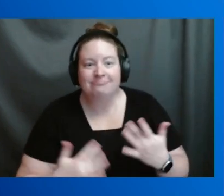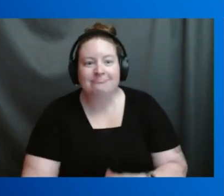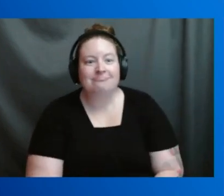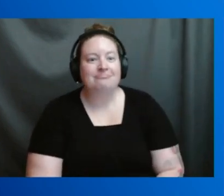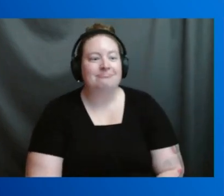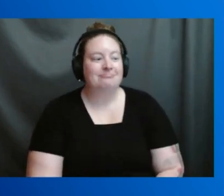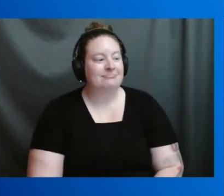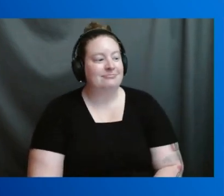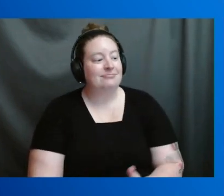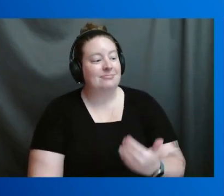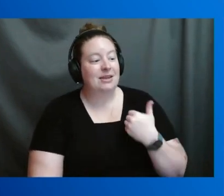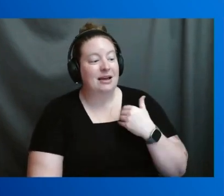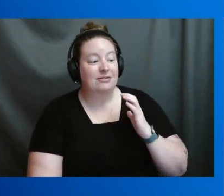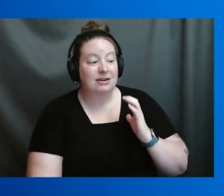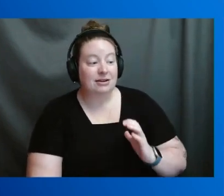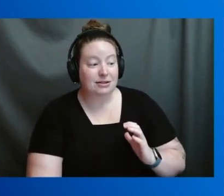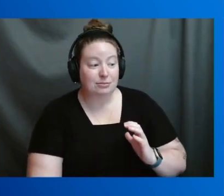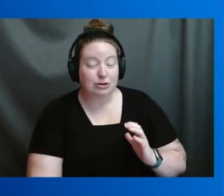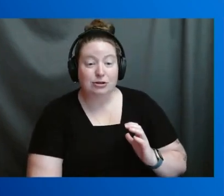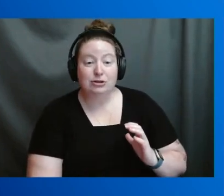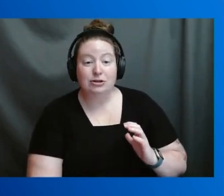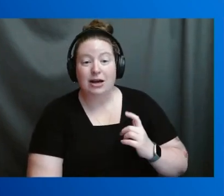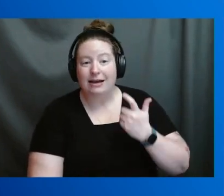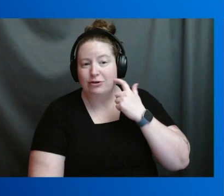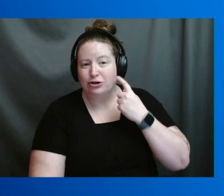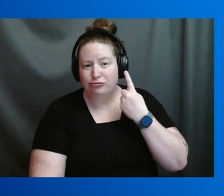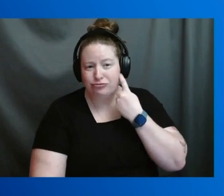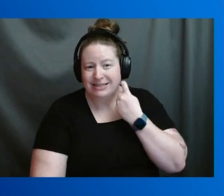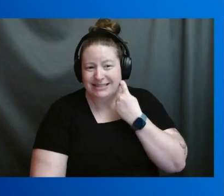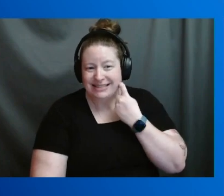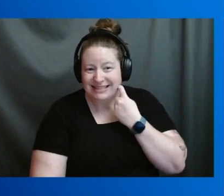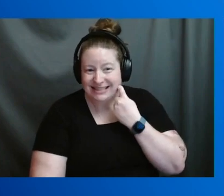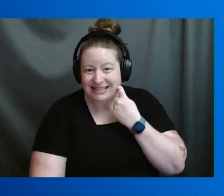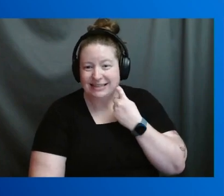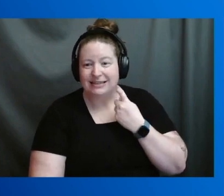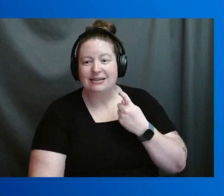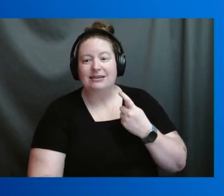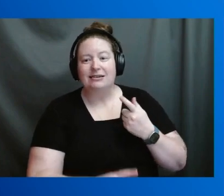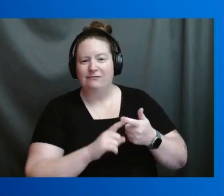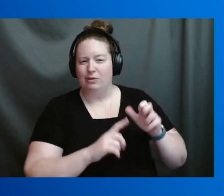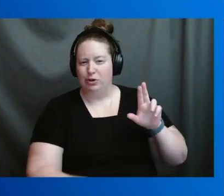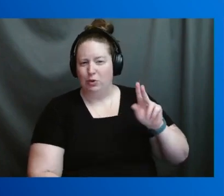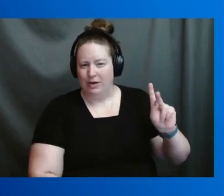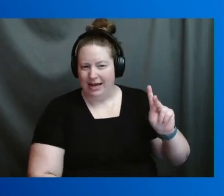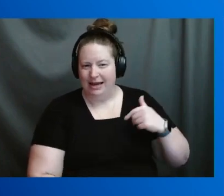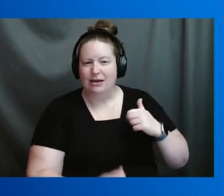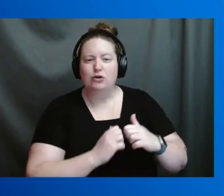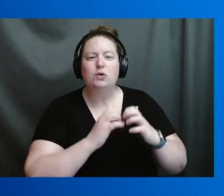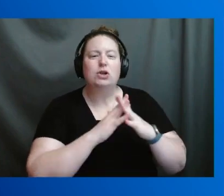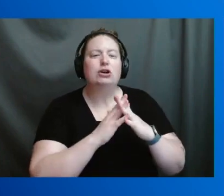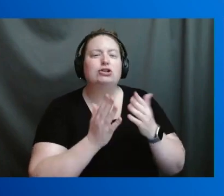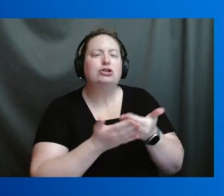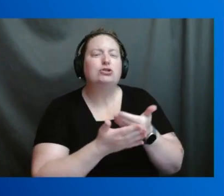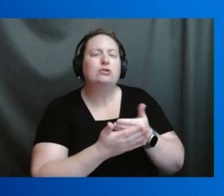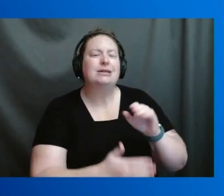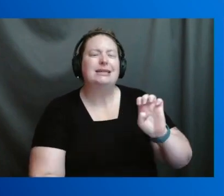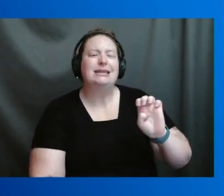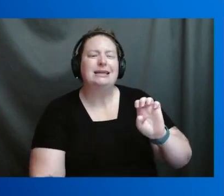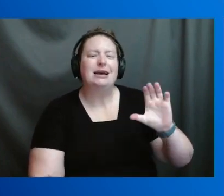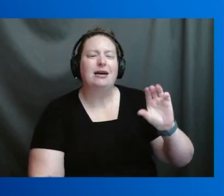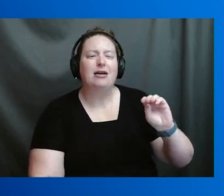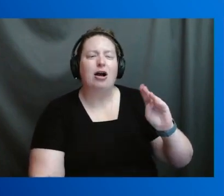There's a customer I hear about recently called Cinch from the UK, who launched a new e-commerce startup looking at used